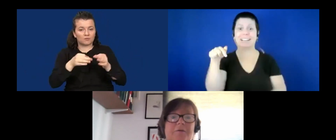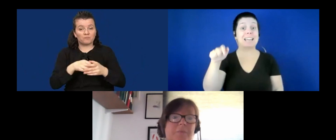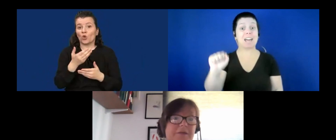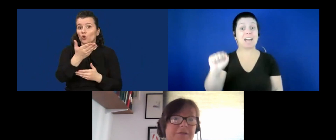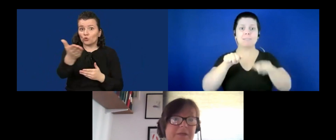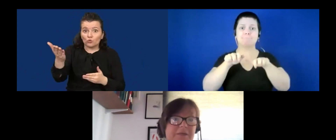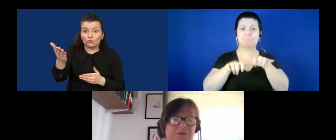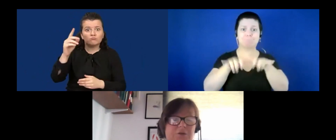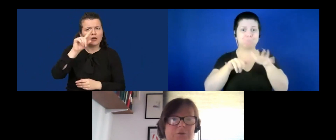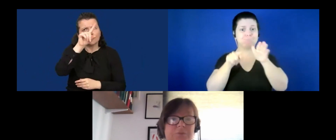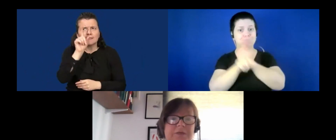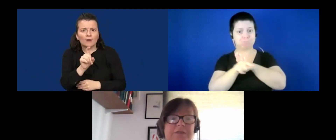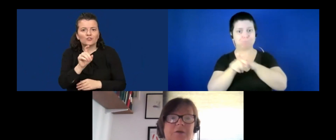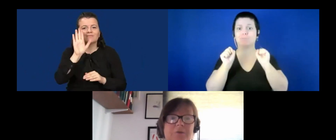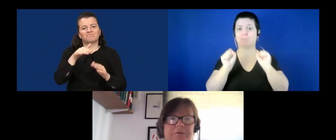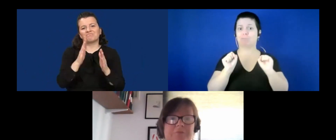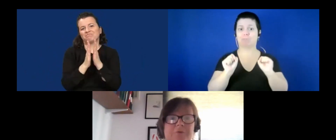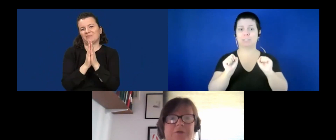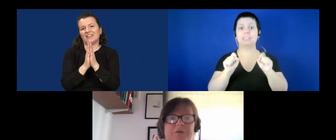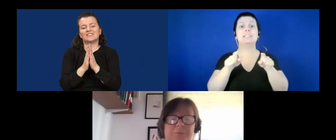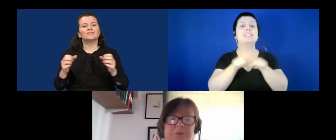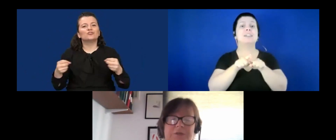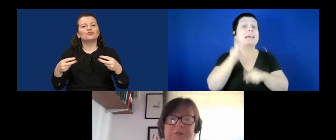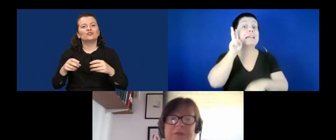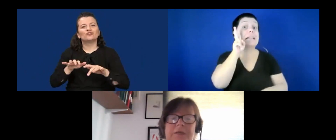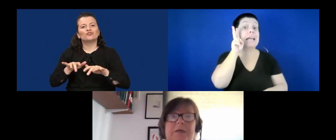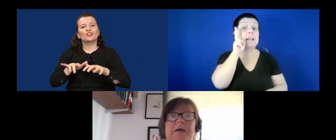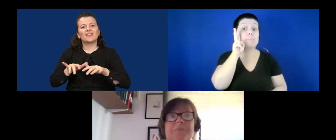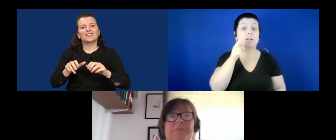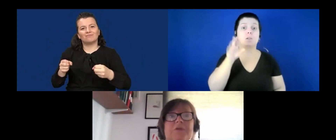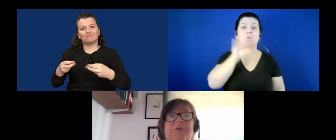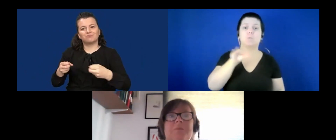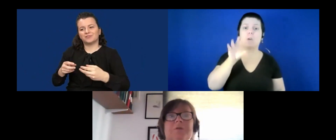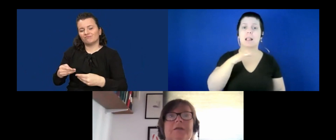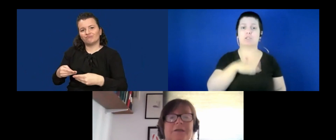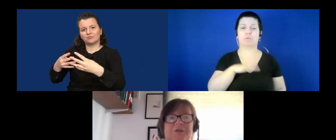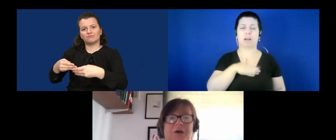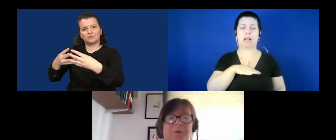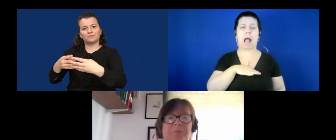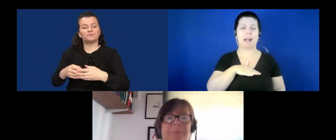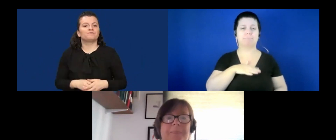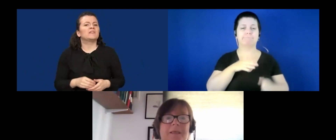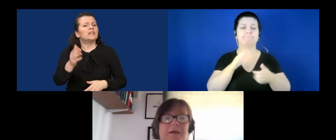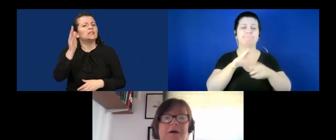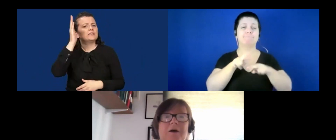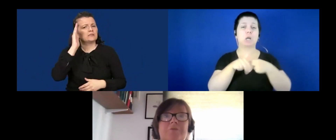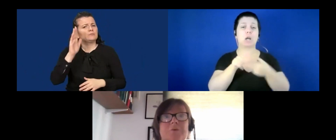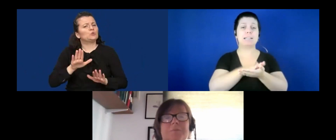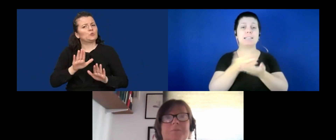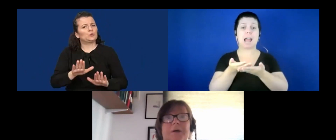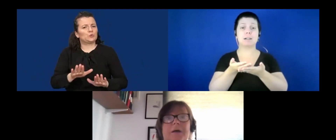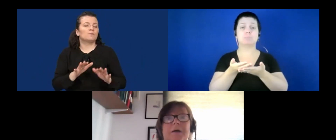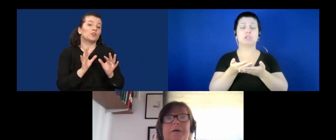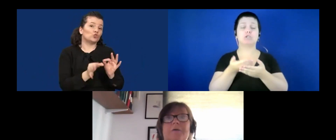a reminder, please, to speak slowly for the interpreters so that people can catch up. Our